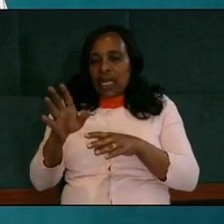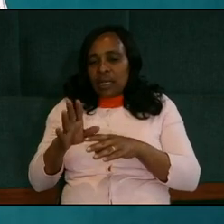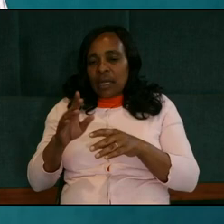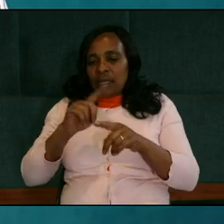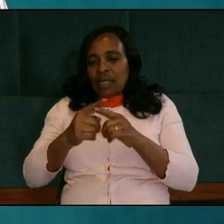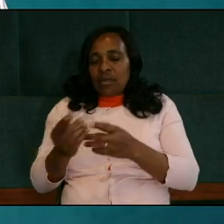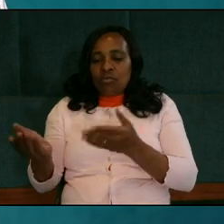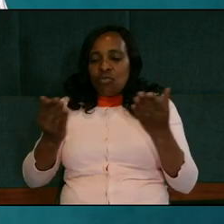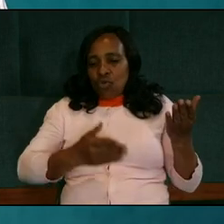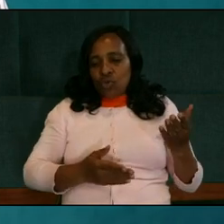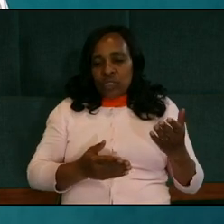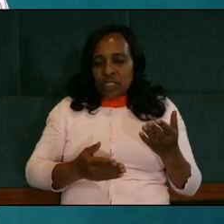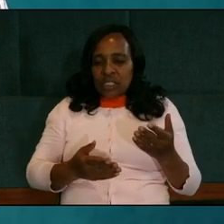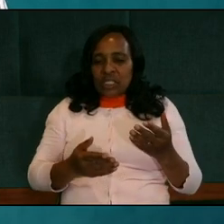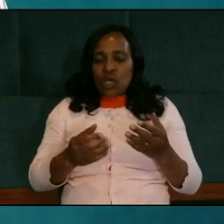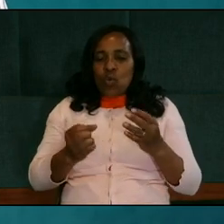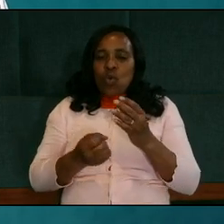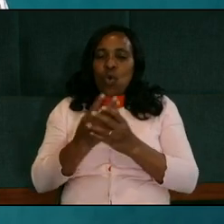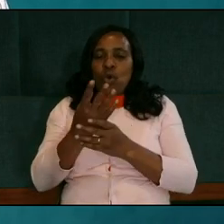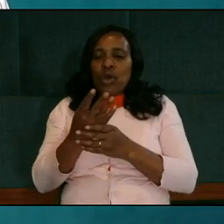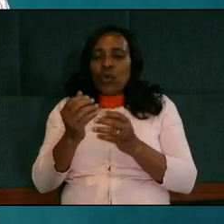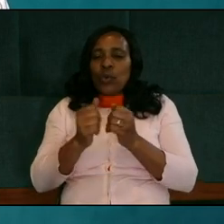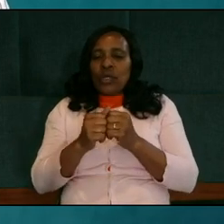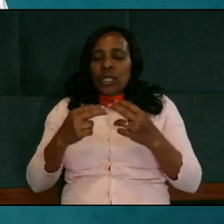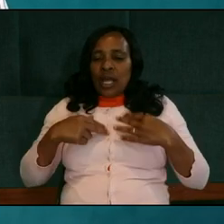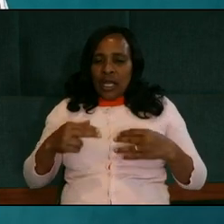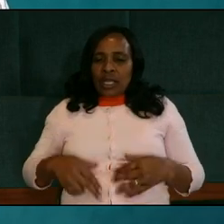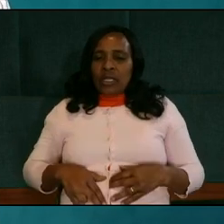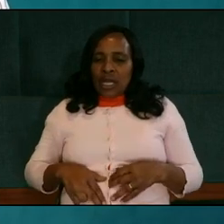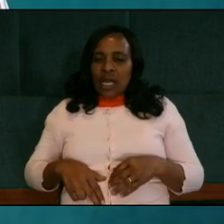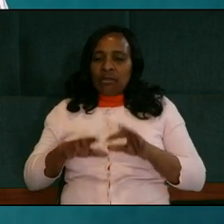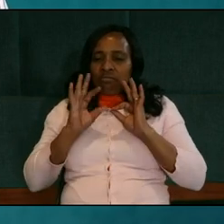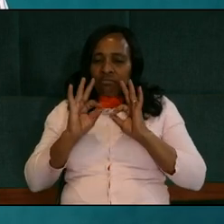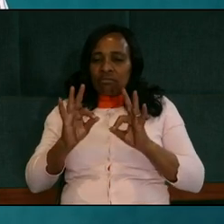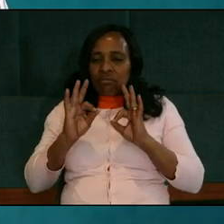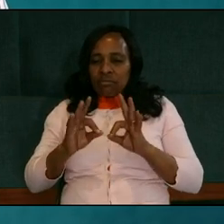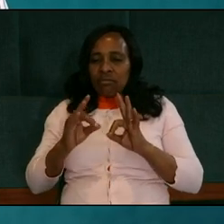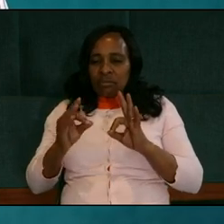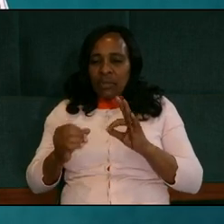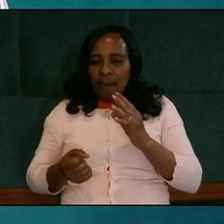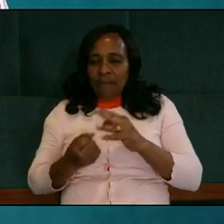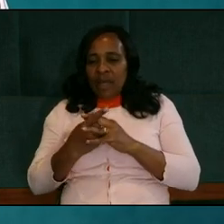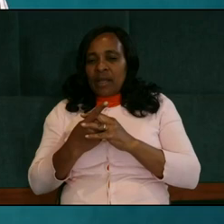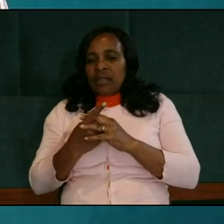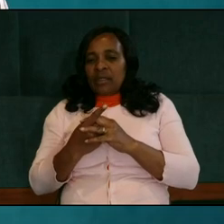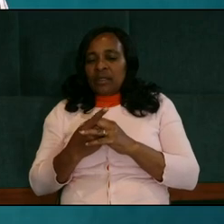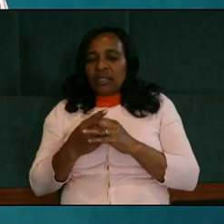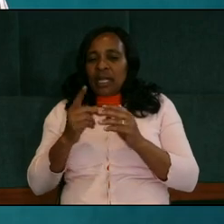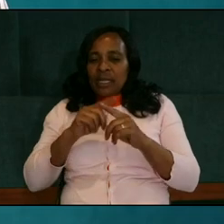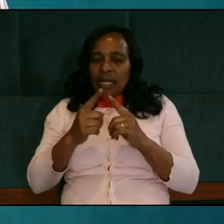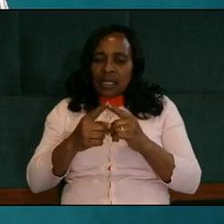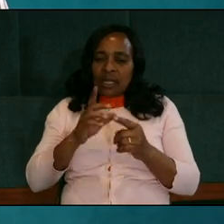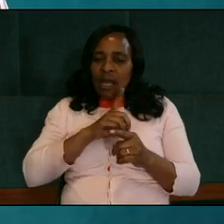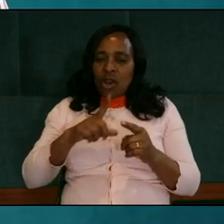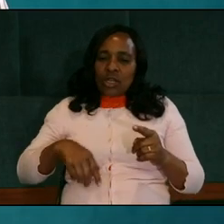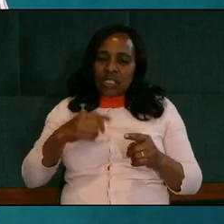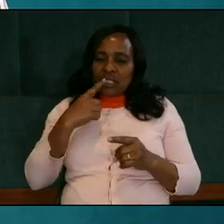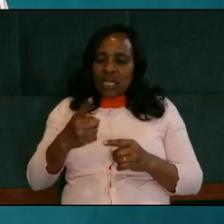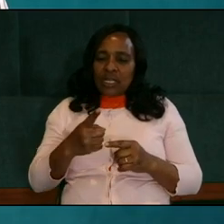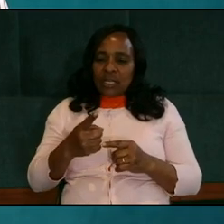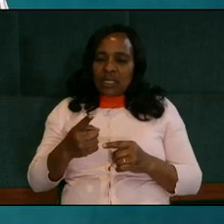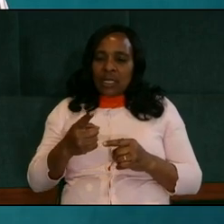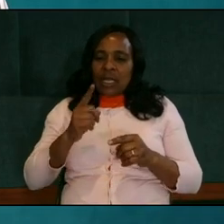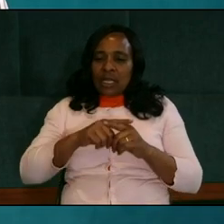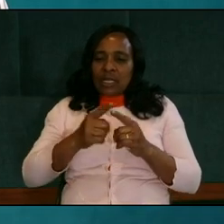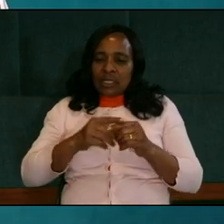had him brought in. He was glowing with health and had a fine appearance and handsome features. Then the Lord said, "Rise